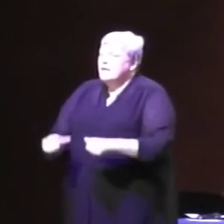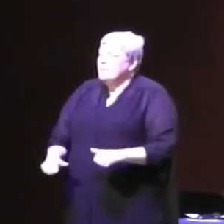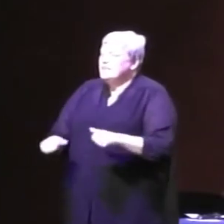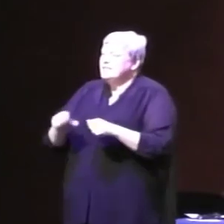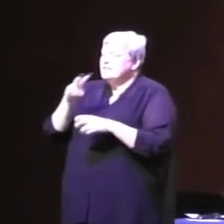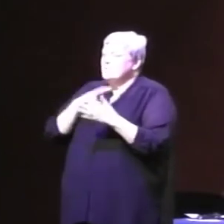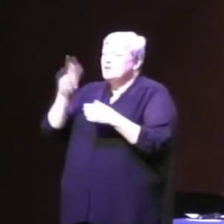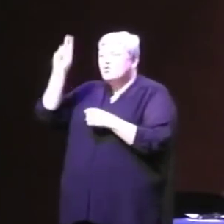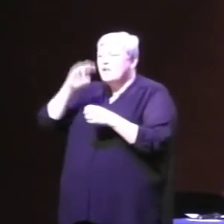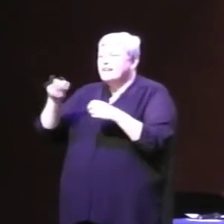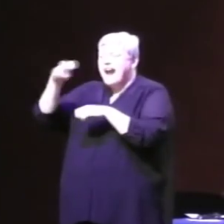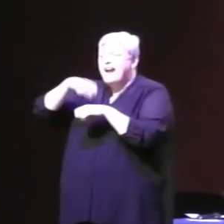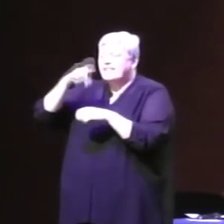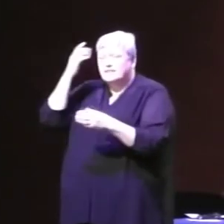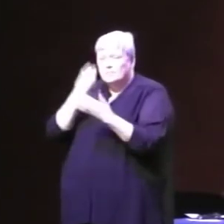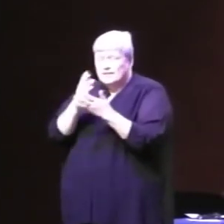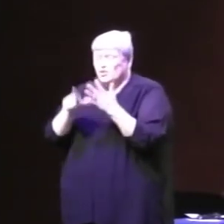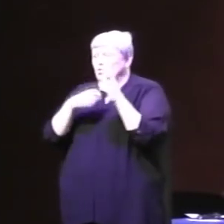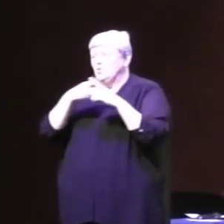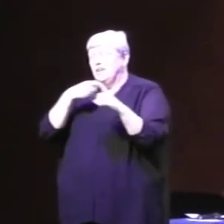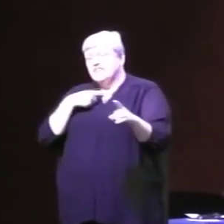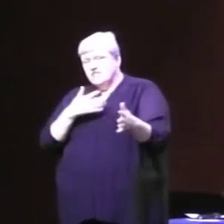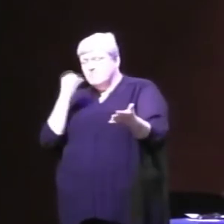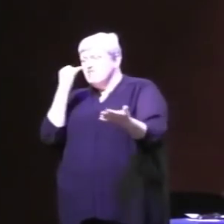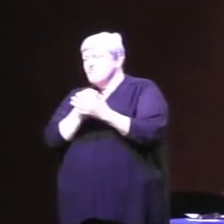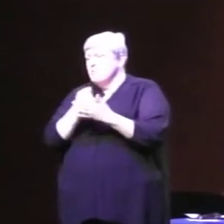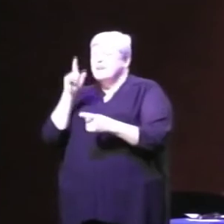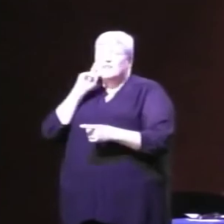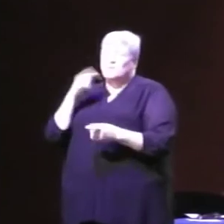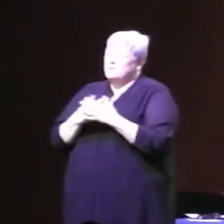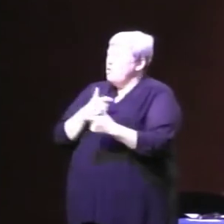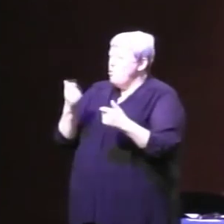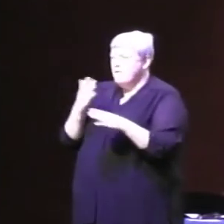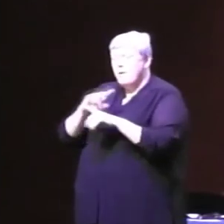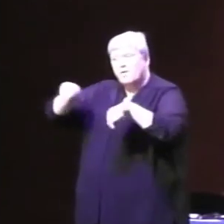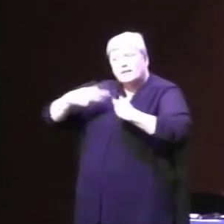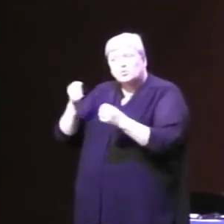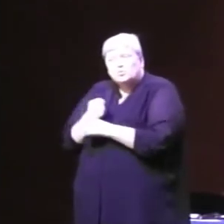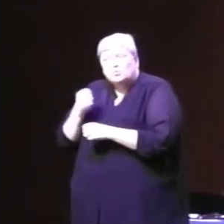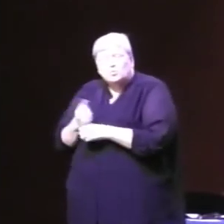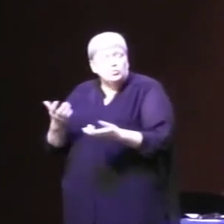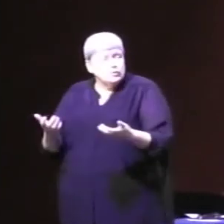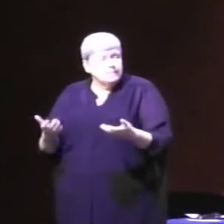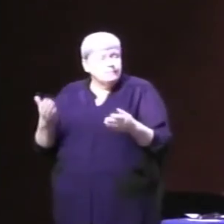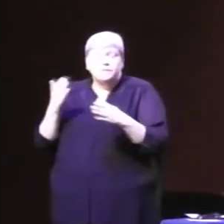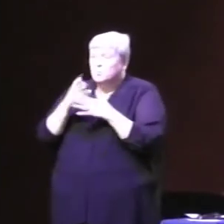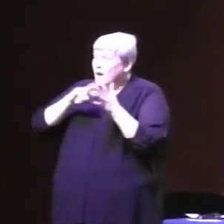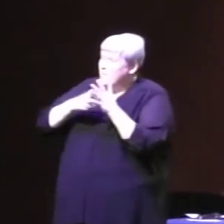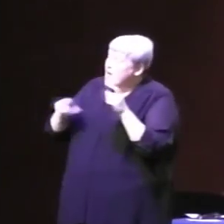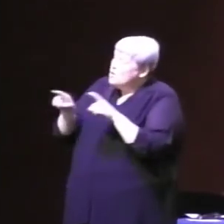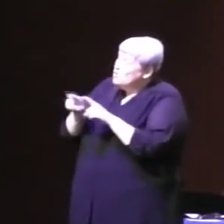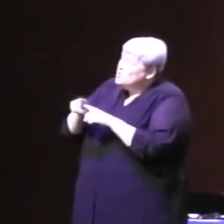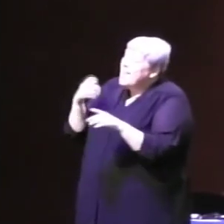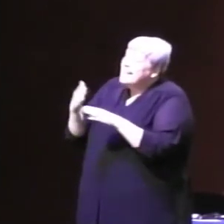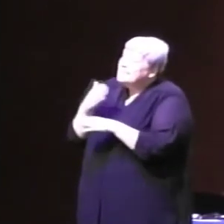justice system still criminalises women, which means there's still much work for the trade union movement to do. Our work plan also includes